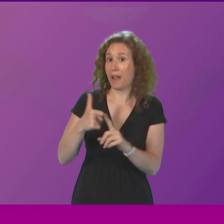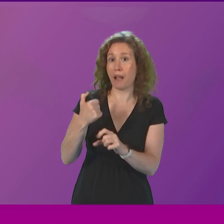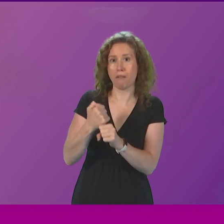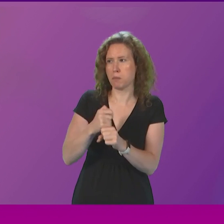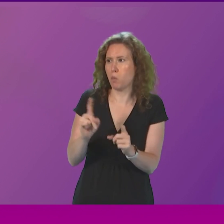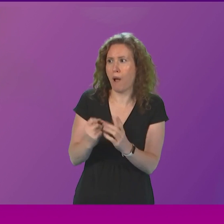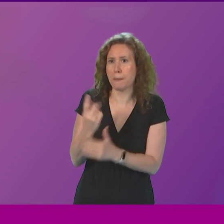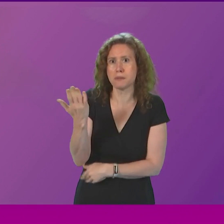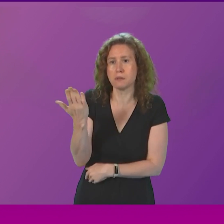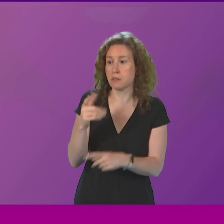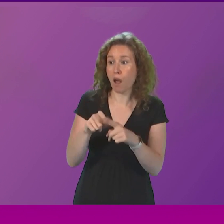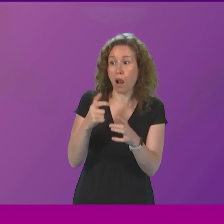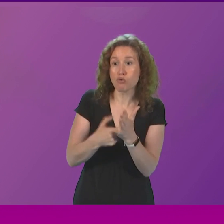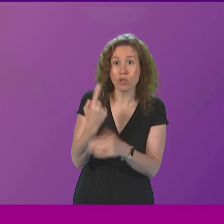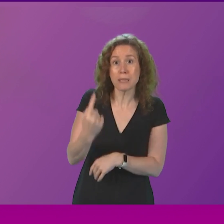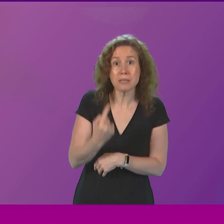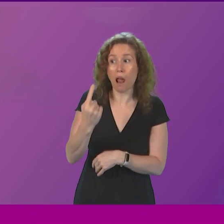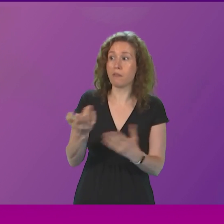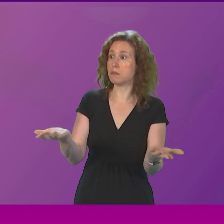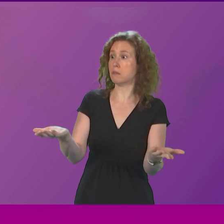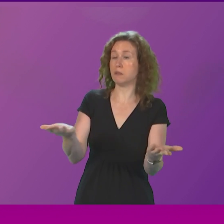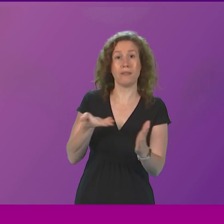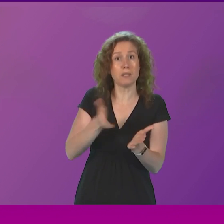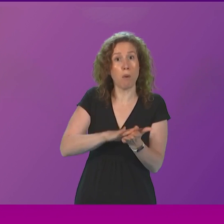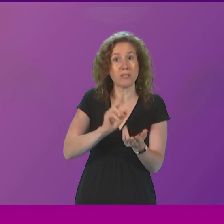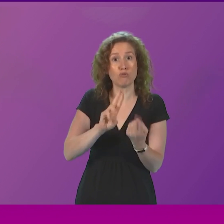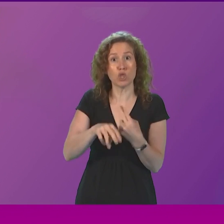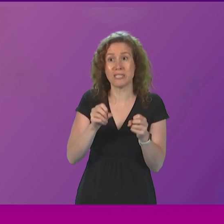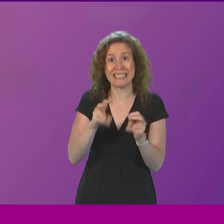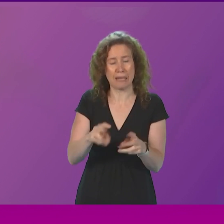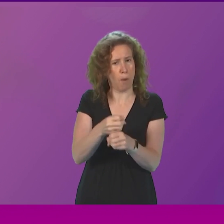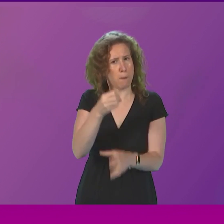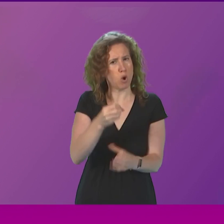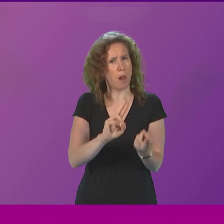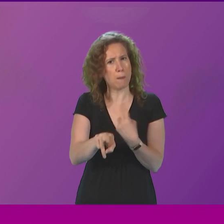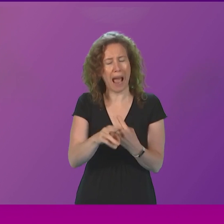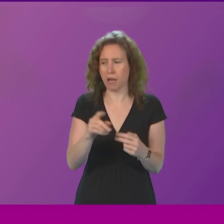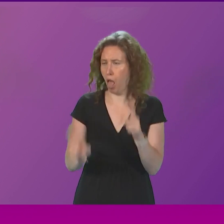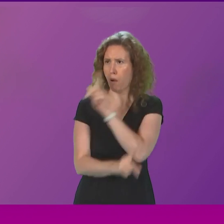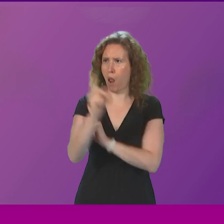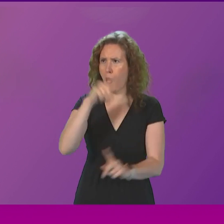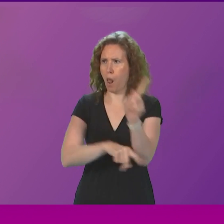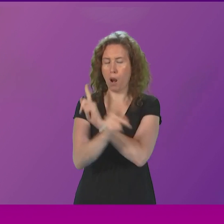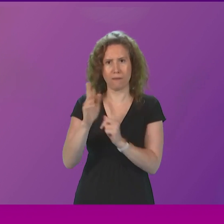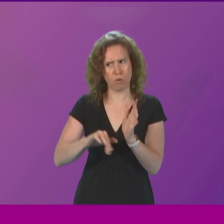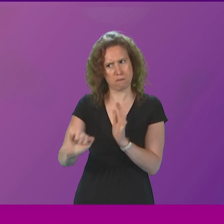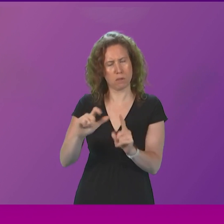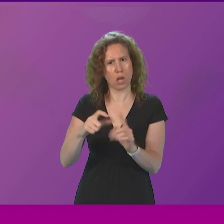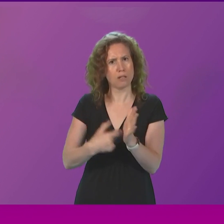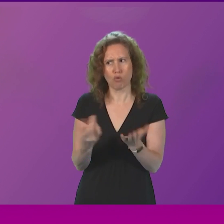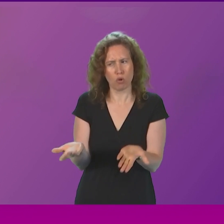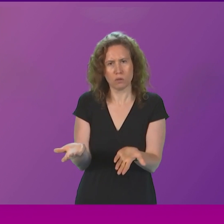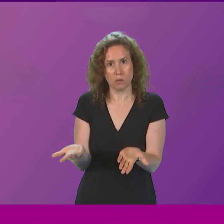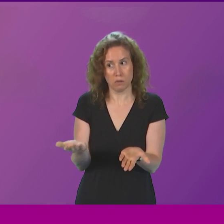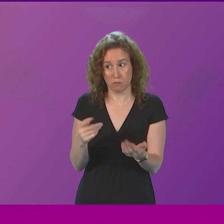What have we seen from Douglas Ross when it comes to that deposit return scheme? We have seen more flip-flopping from Douglas Ross on the